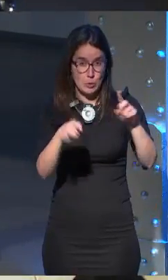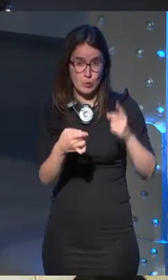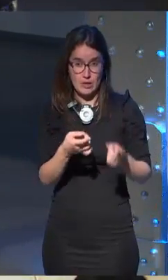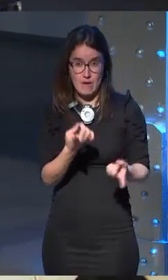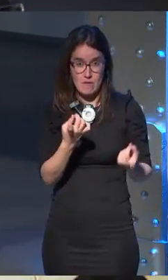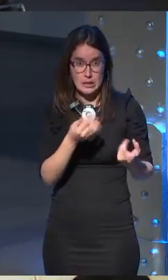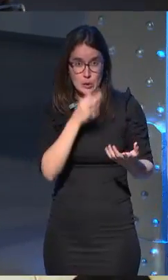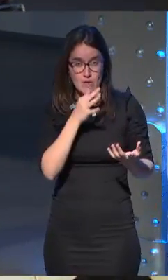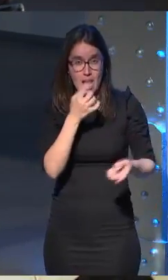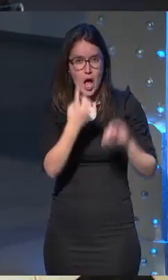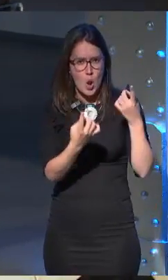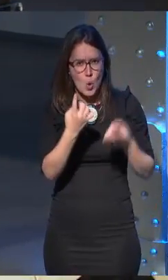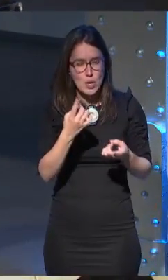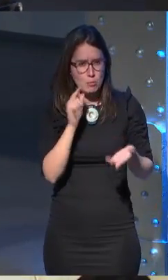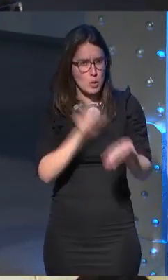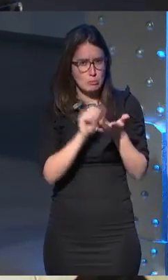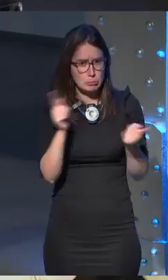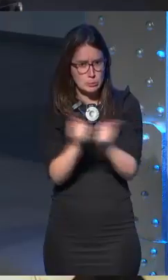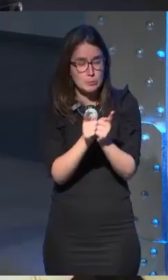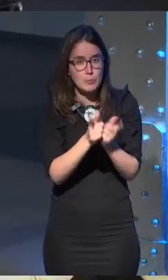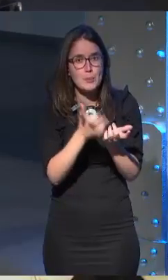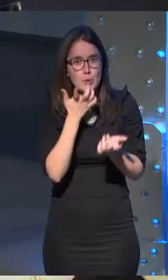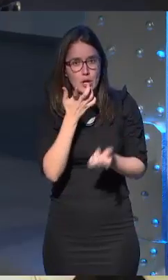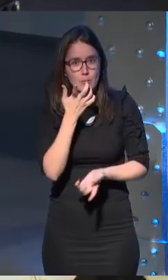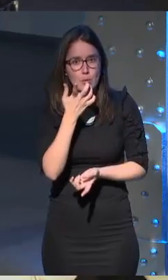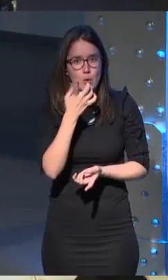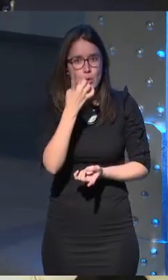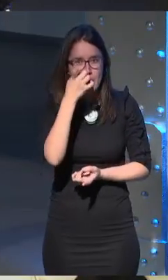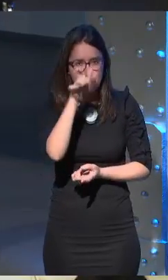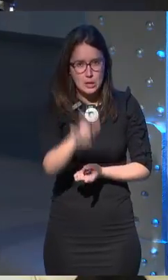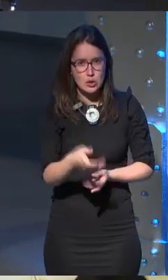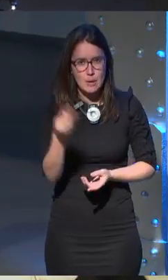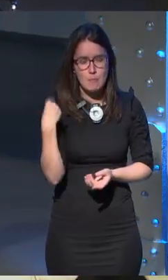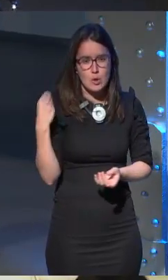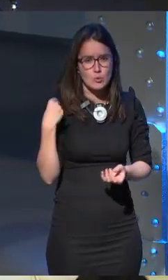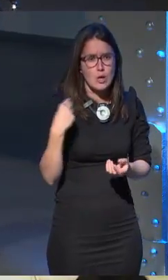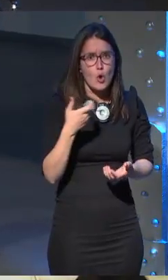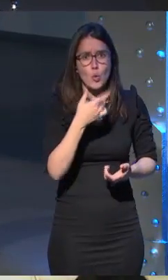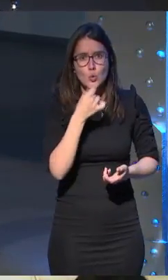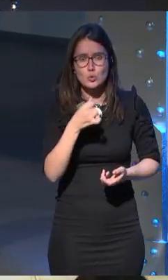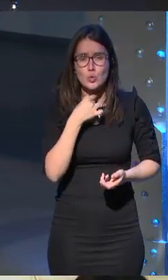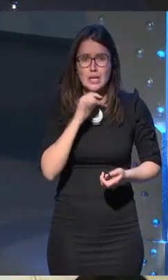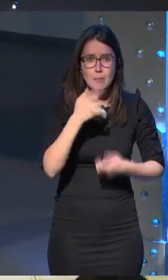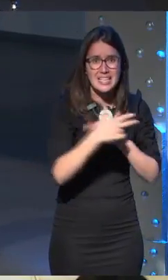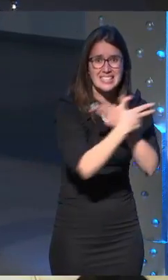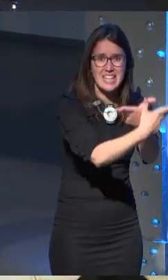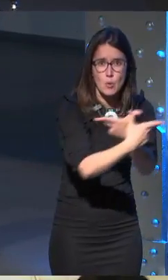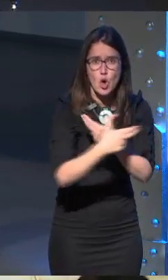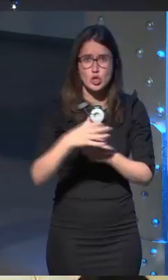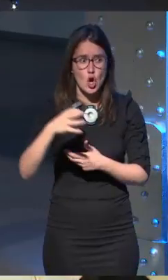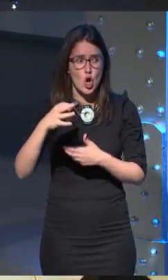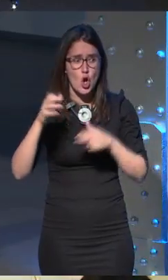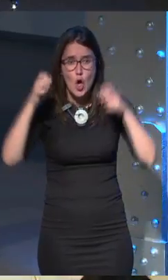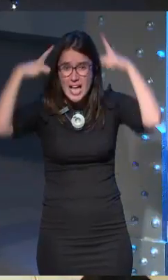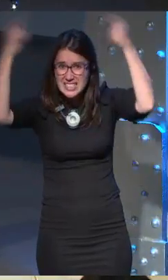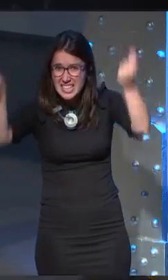we have just a few questions left. It's just very quick ones. Someone from the audience is asking whether you prefer Star Wars or Star